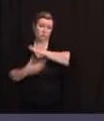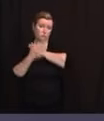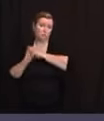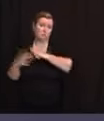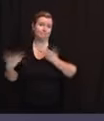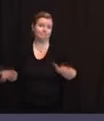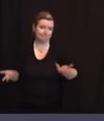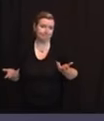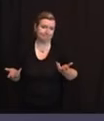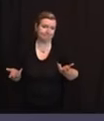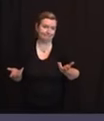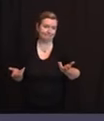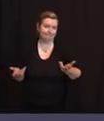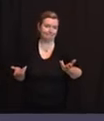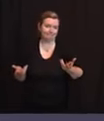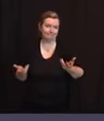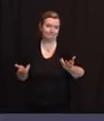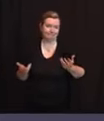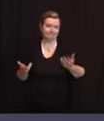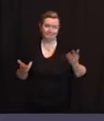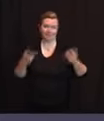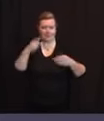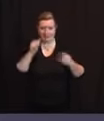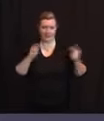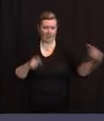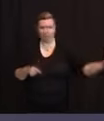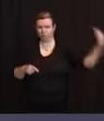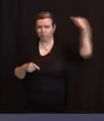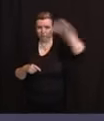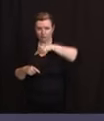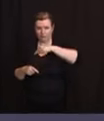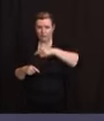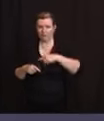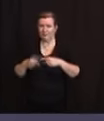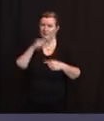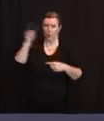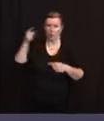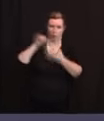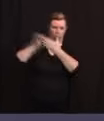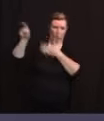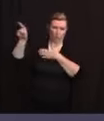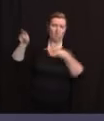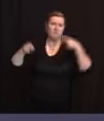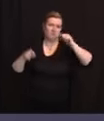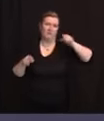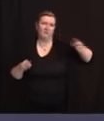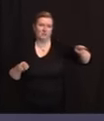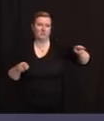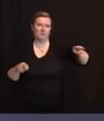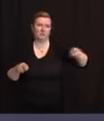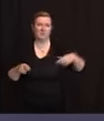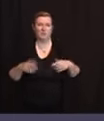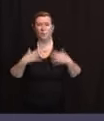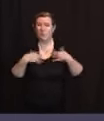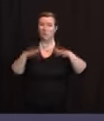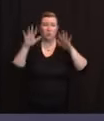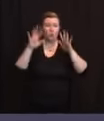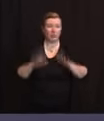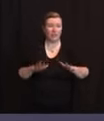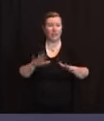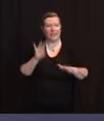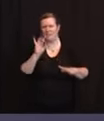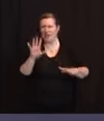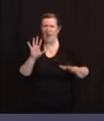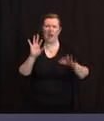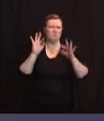to our beaches. So this is something we want to be careful and monitor. Again, I wish the weather I wish it were 85, low humidity and